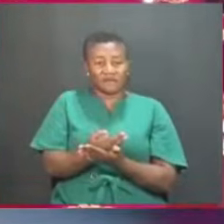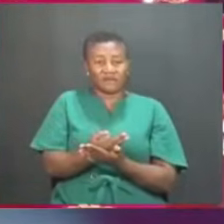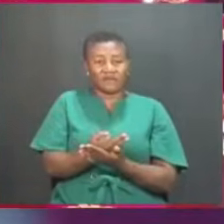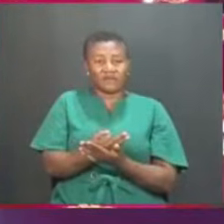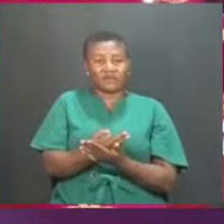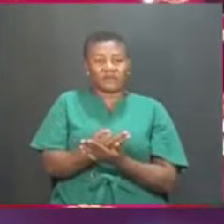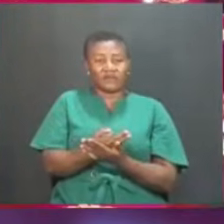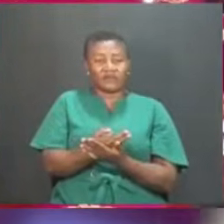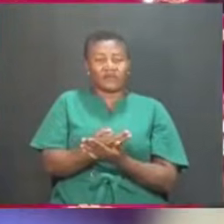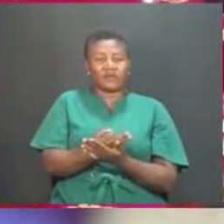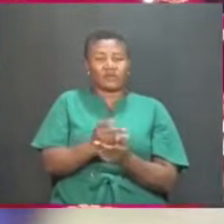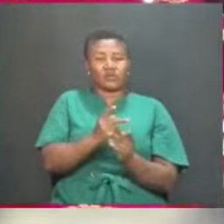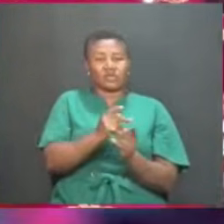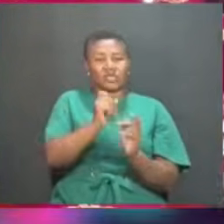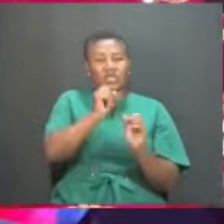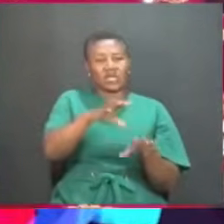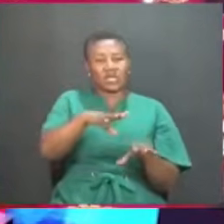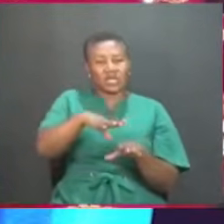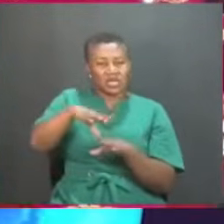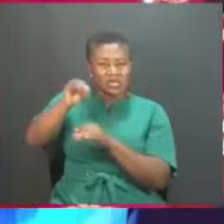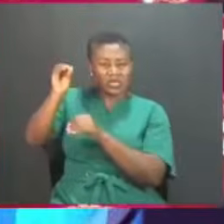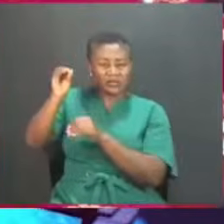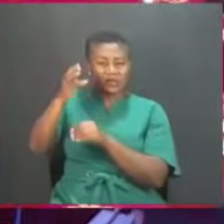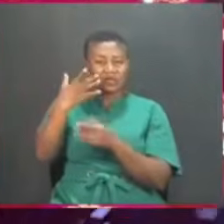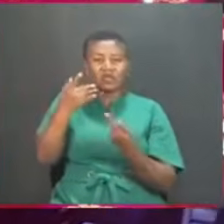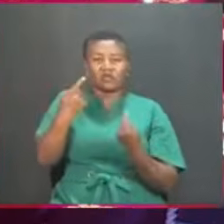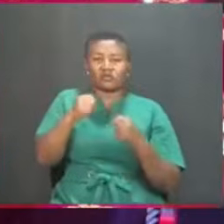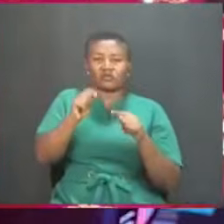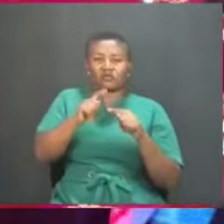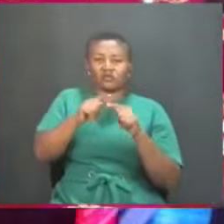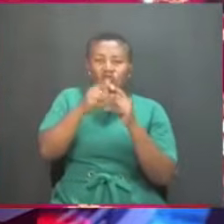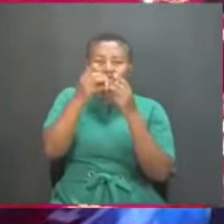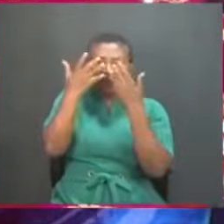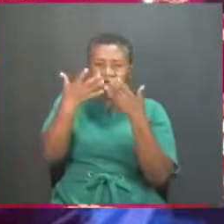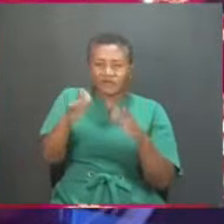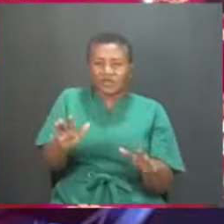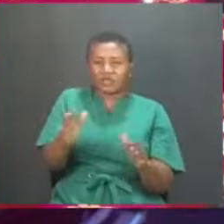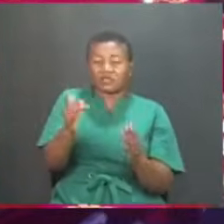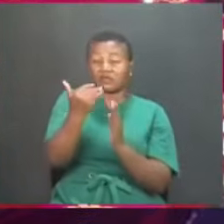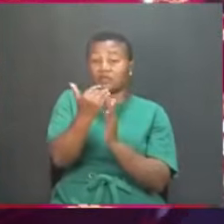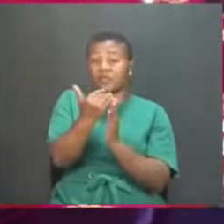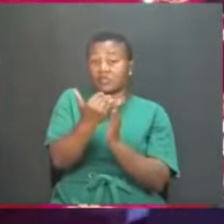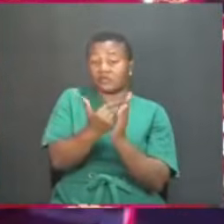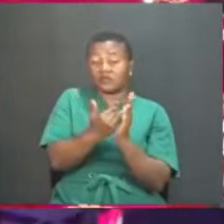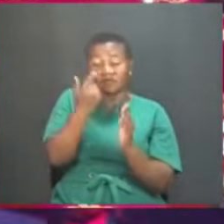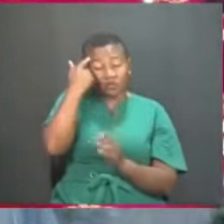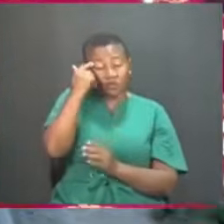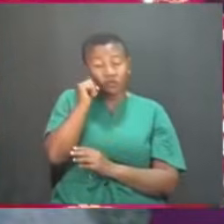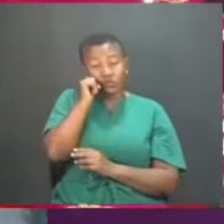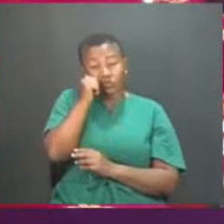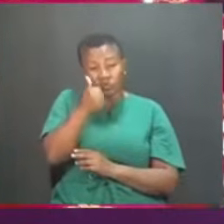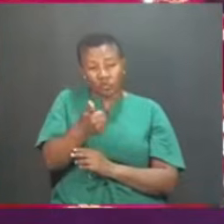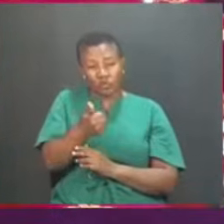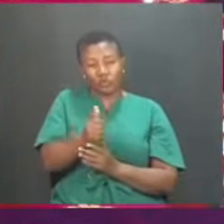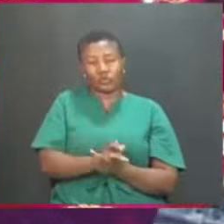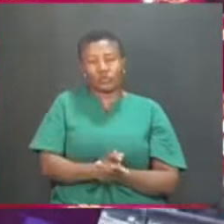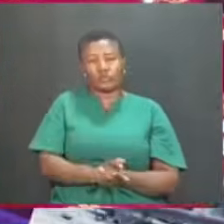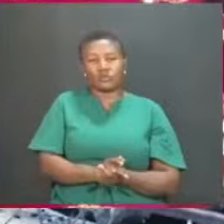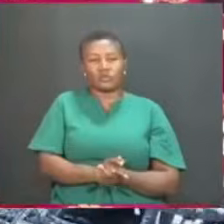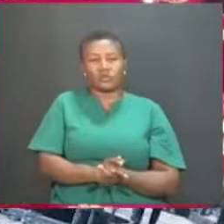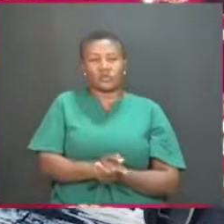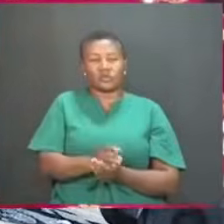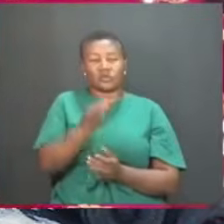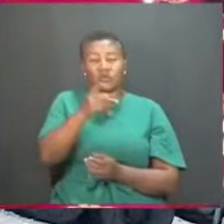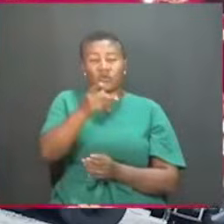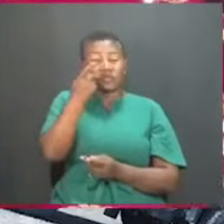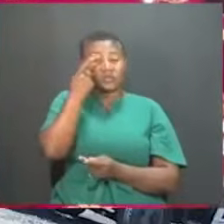to complete the finishing touches for the budget for tomorrow. So if you saw